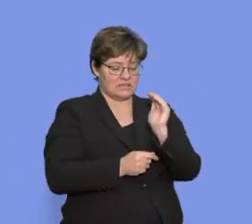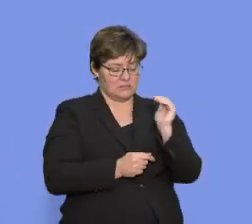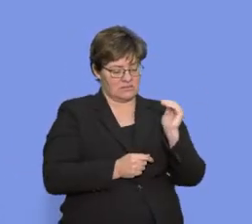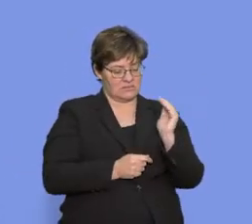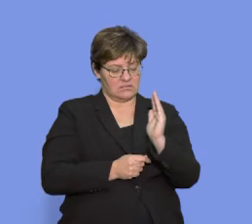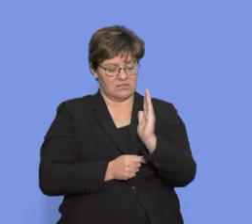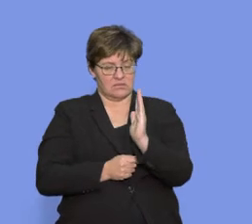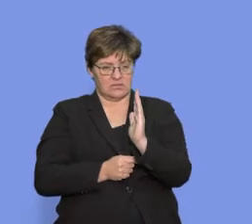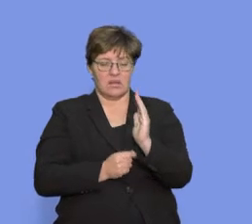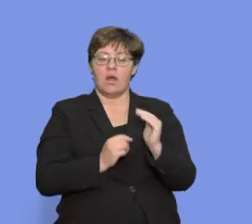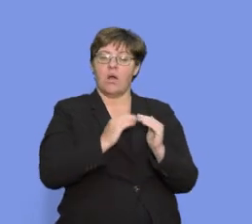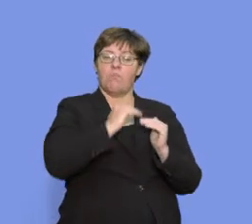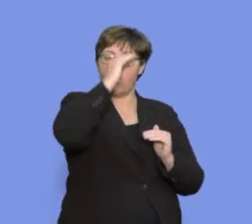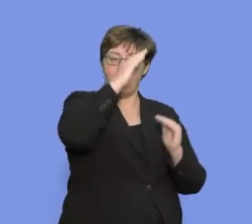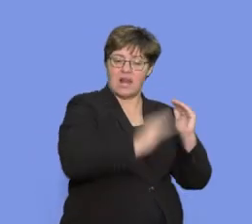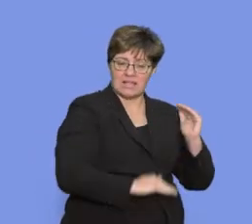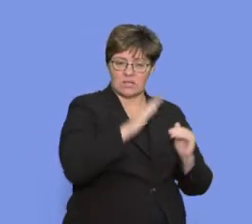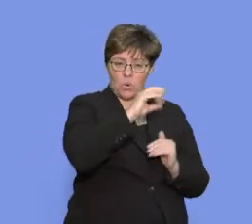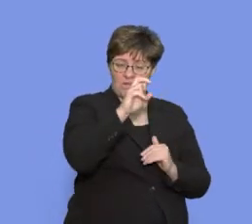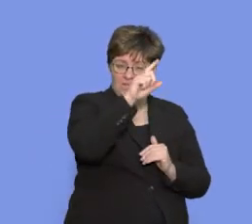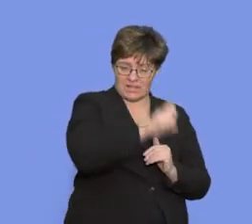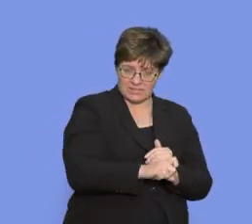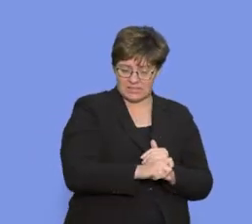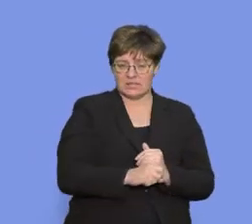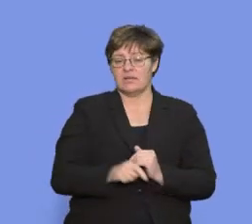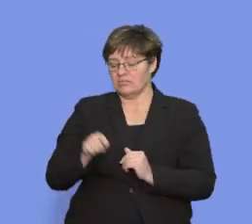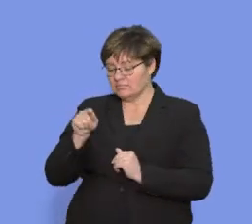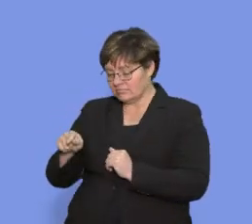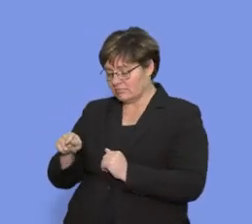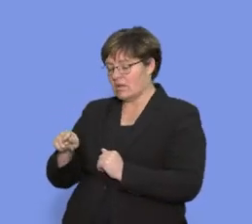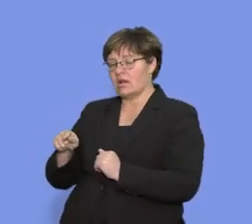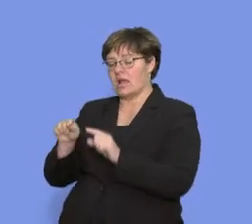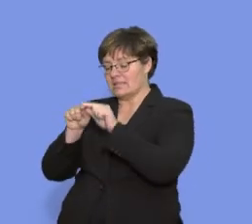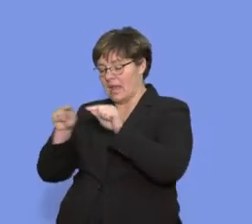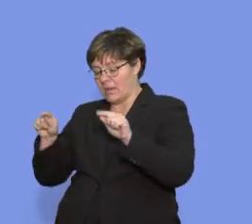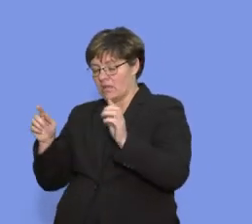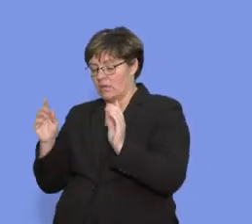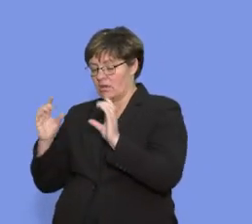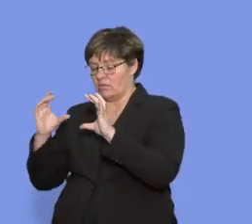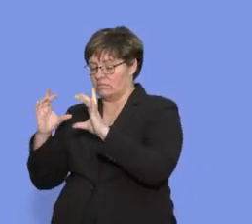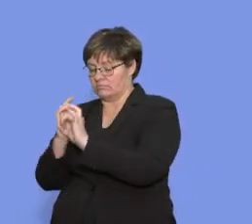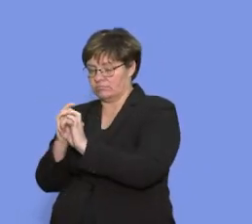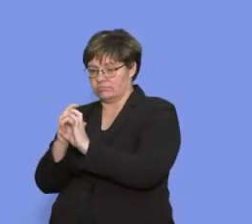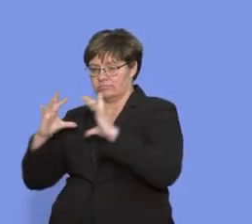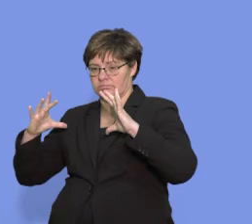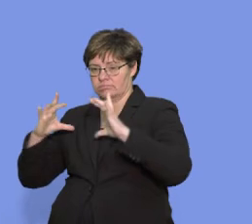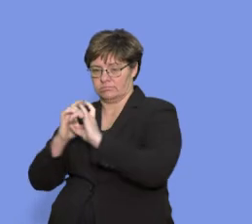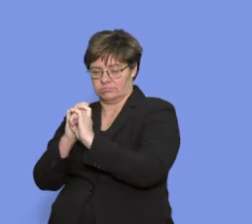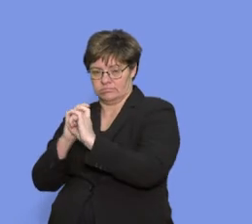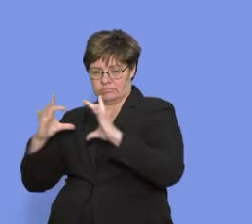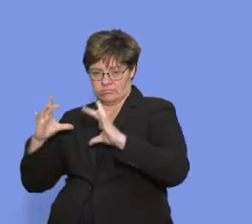with accommodation. It becomes less and more convex, and diameter of the pupil on this side, it will become constricted or